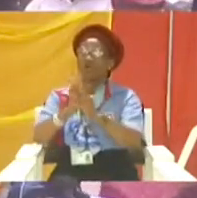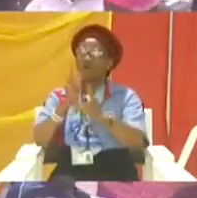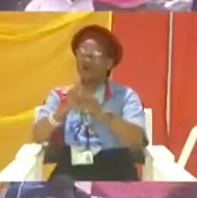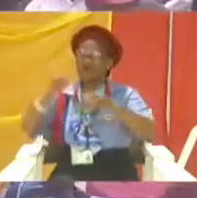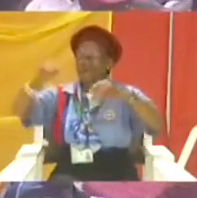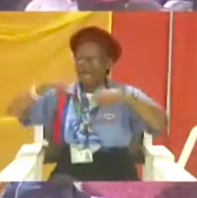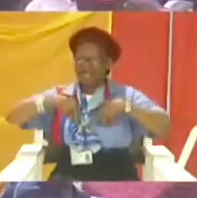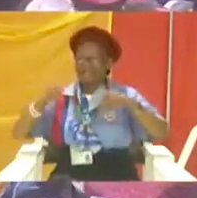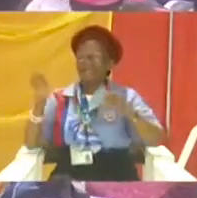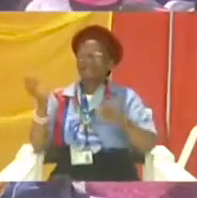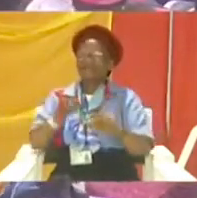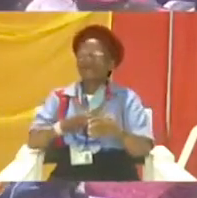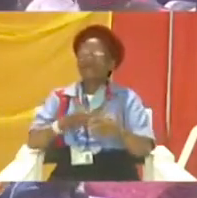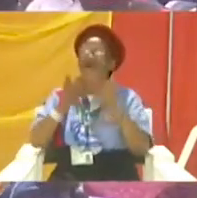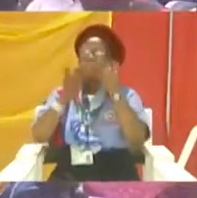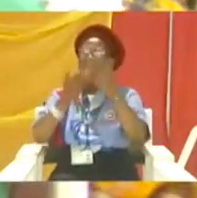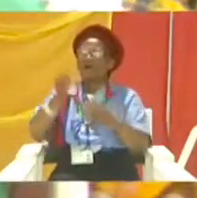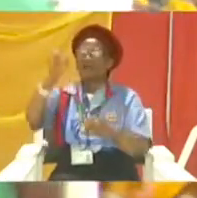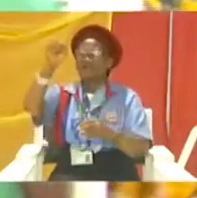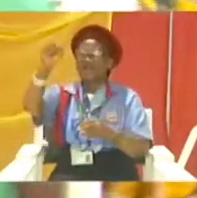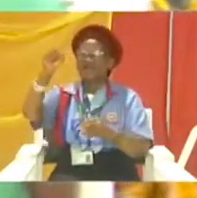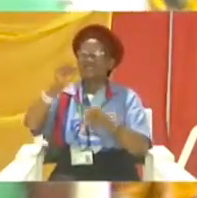Accept our thanks in Jesus' name.